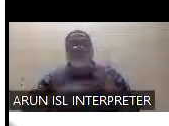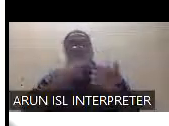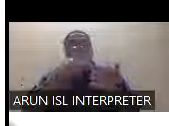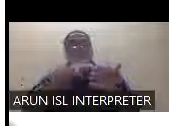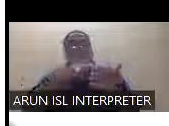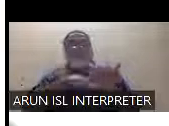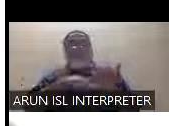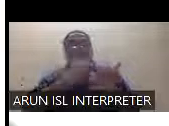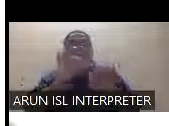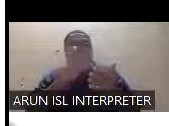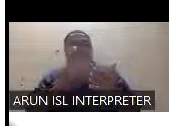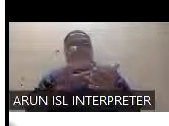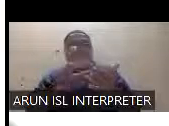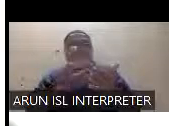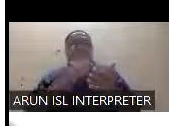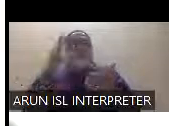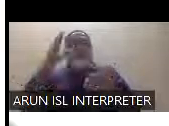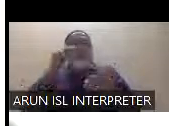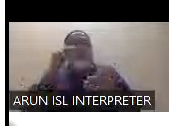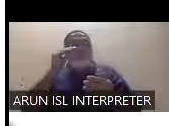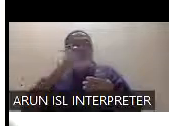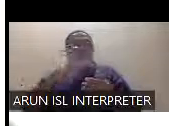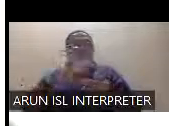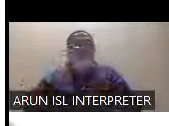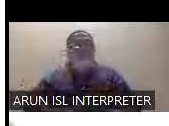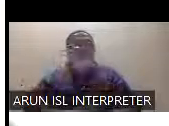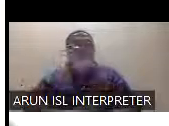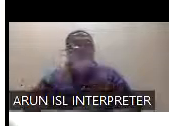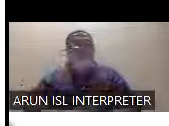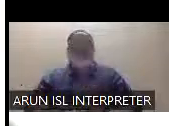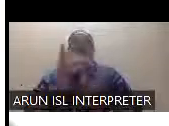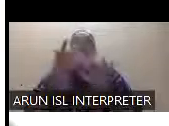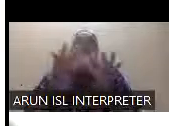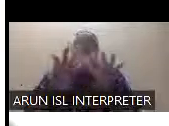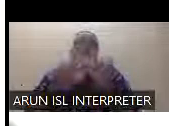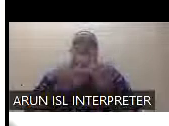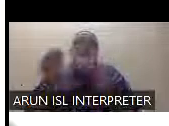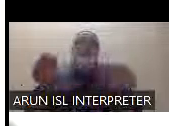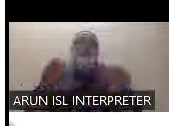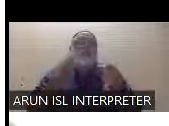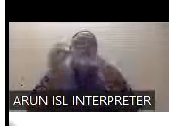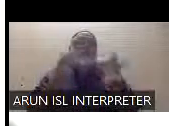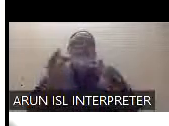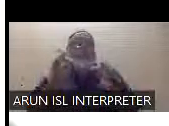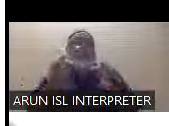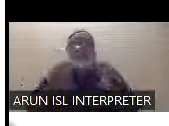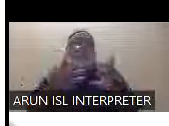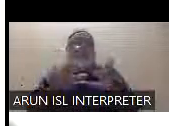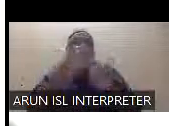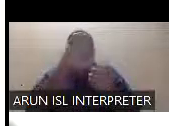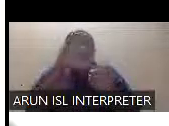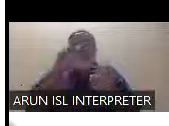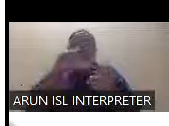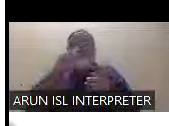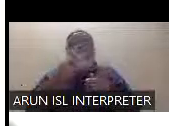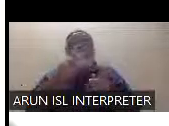would be low vision. So what the various examples that we'll come across now, will be examples of both low vision and blindness, for